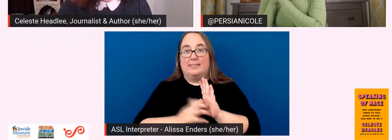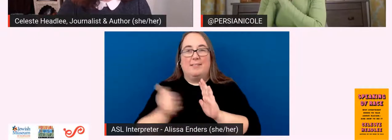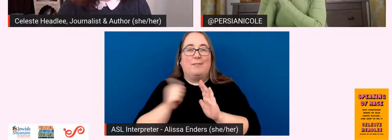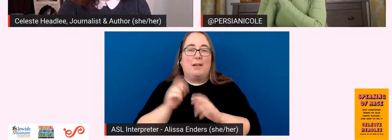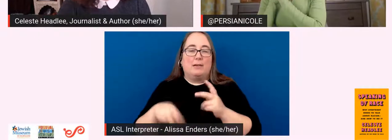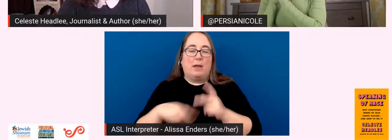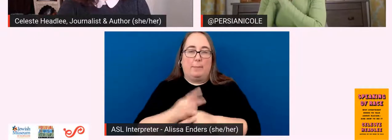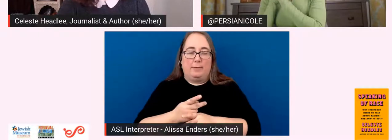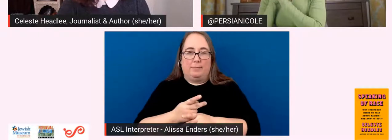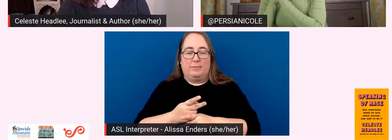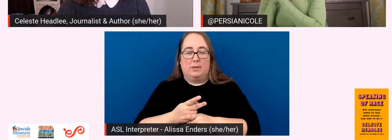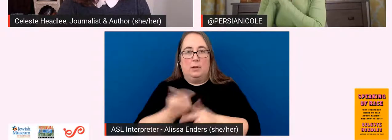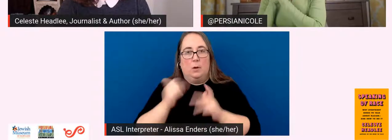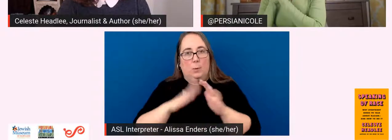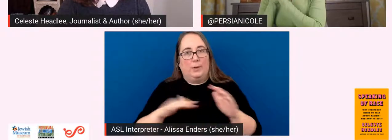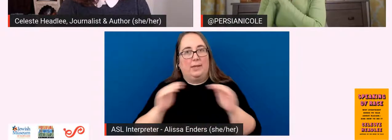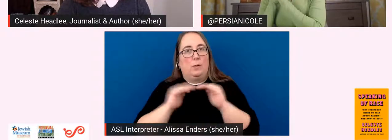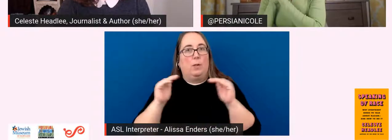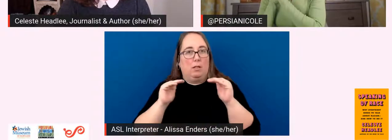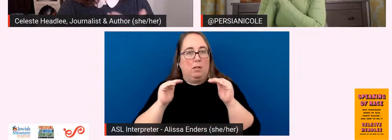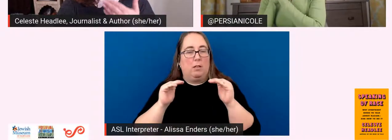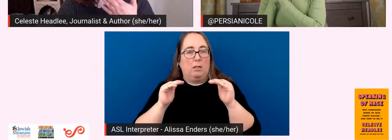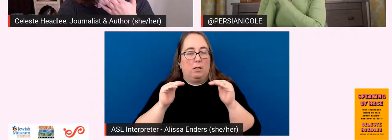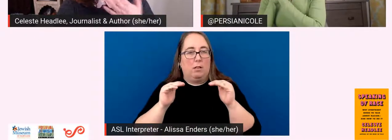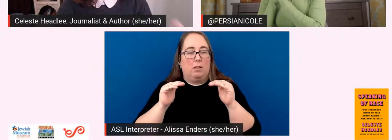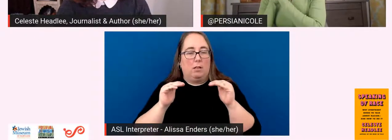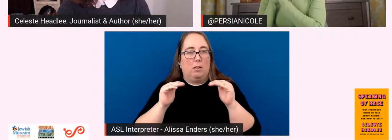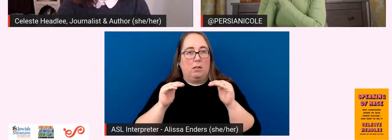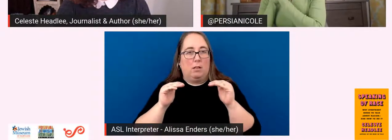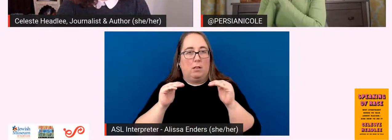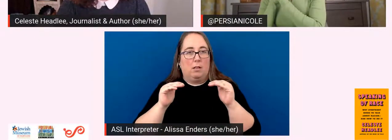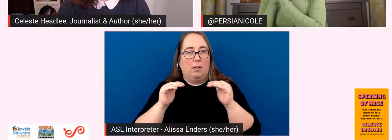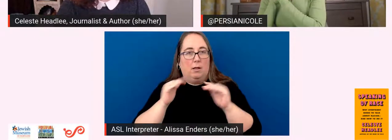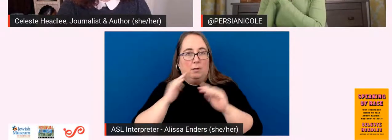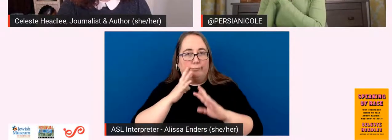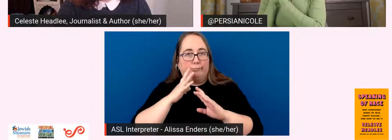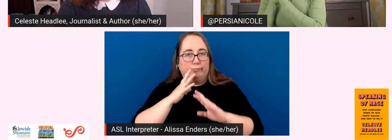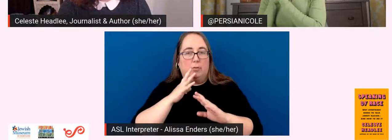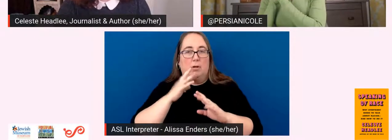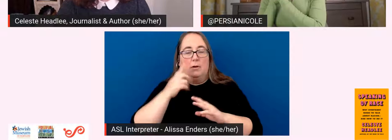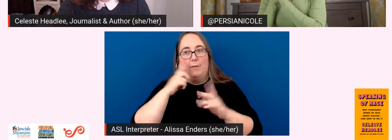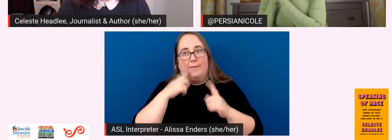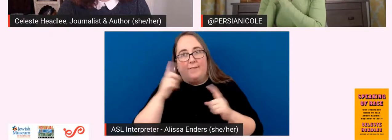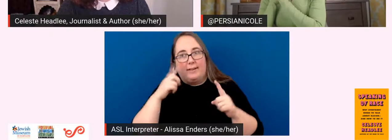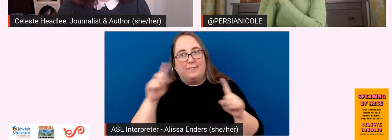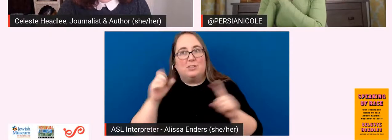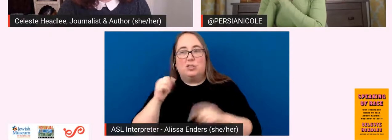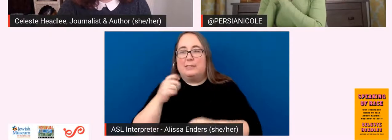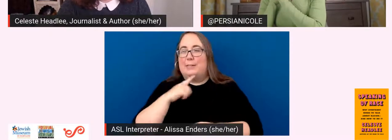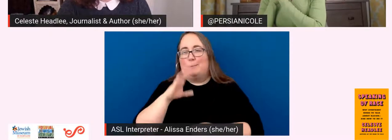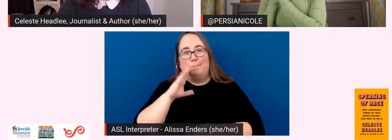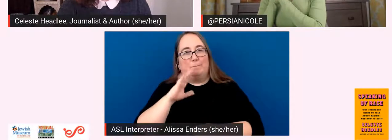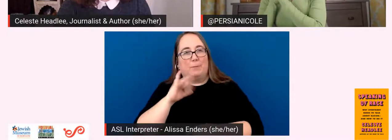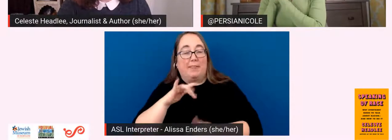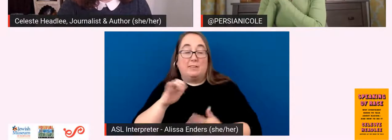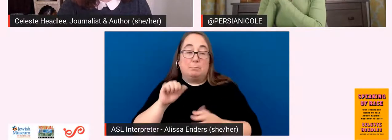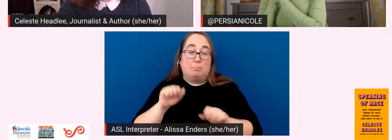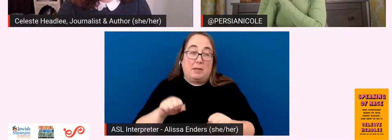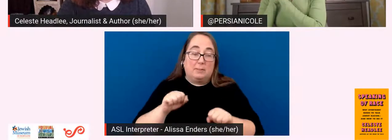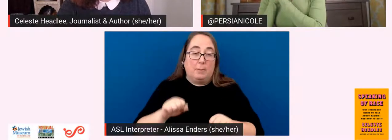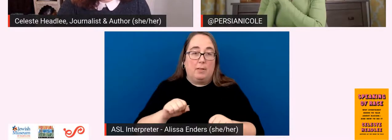kind would equal the spoken voice in terms of effectiveness. And she said, you know, that's possible